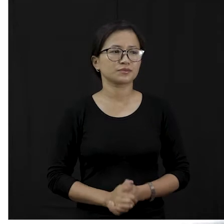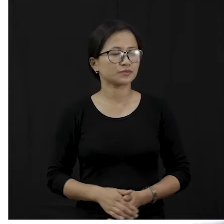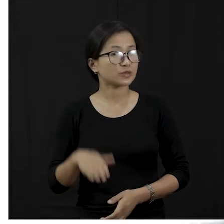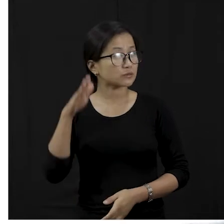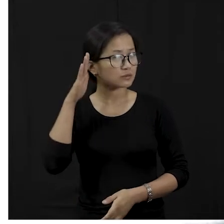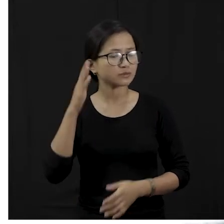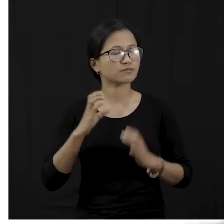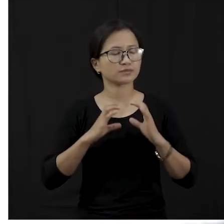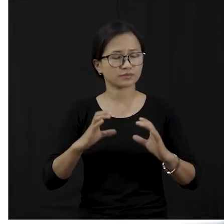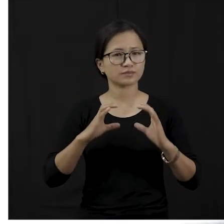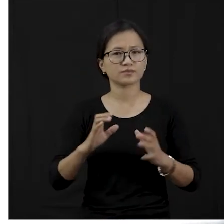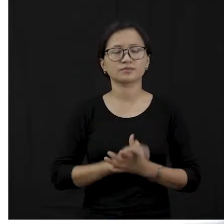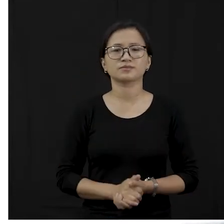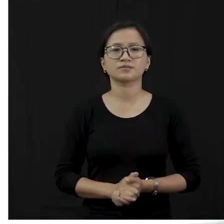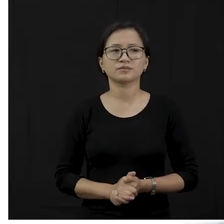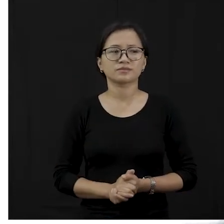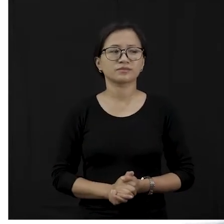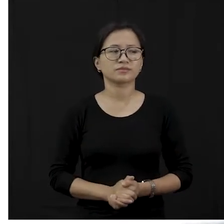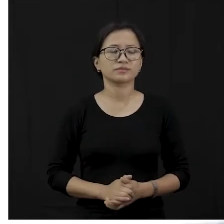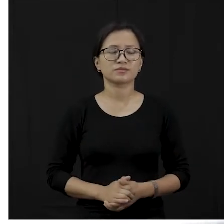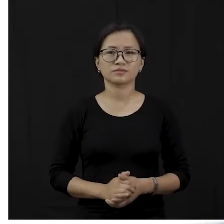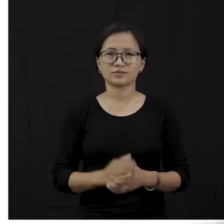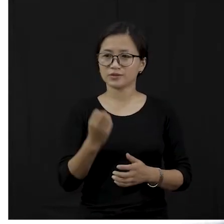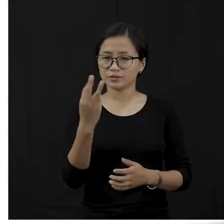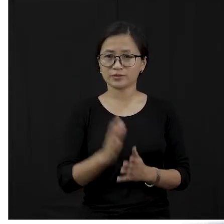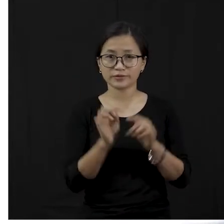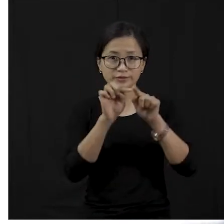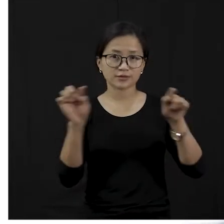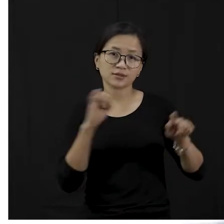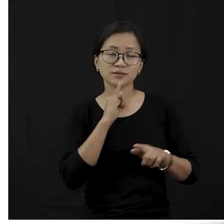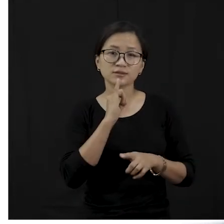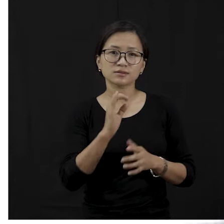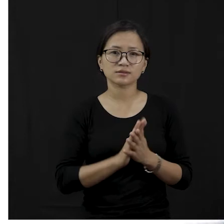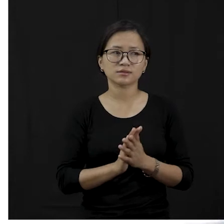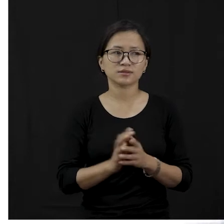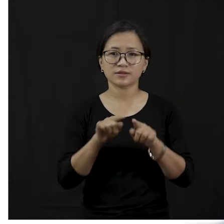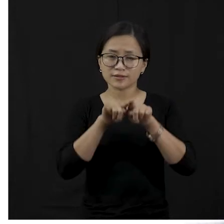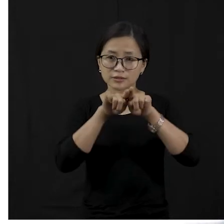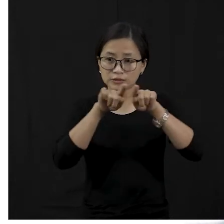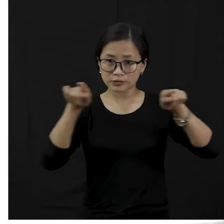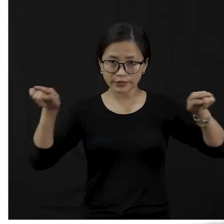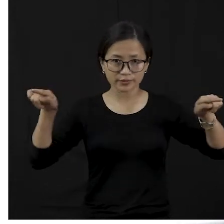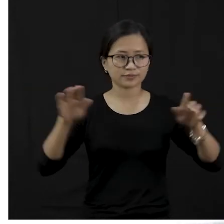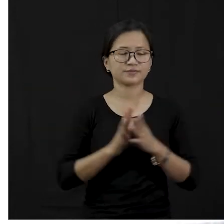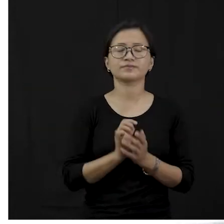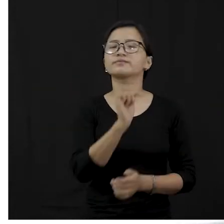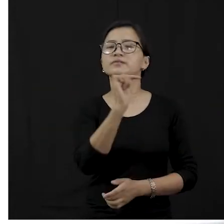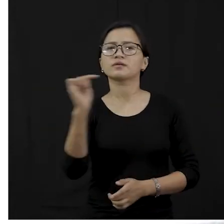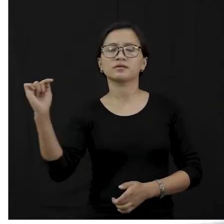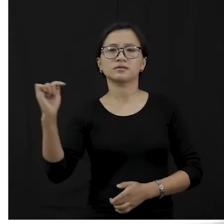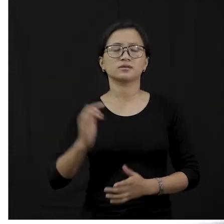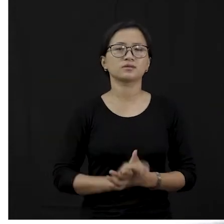listen carefully. Okay, then a number line is a straight line